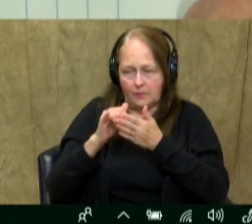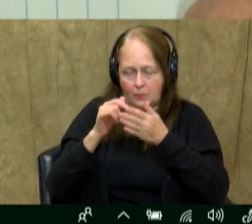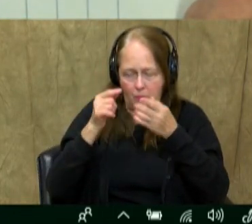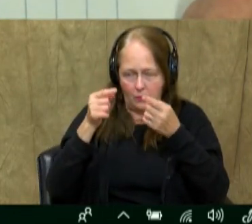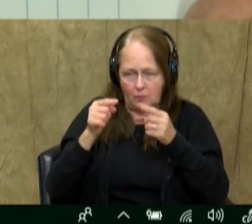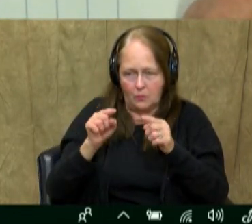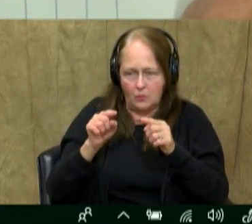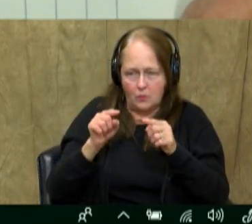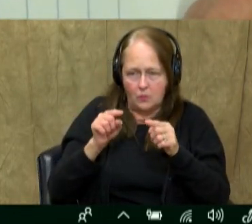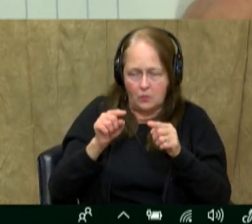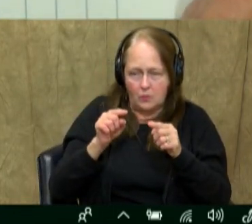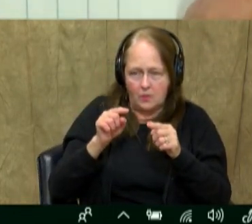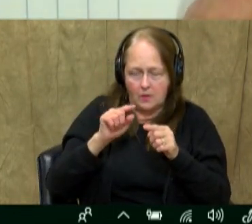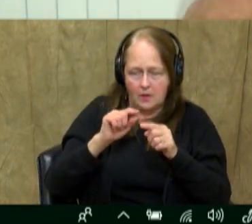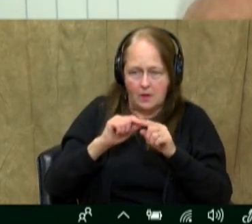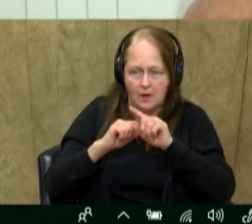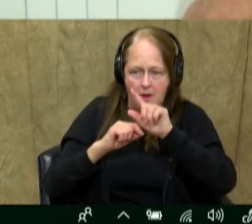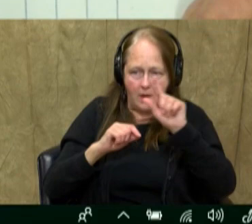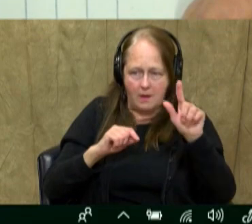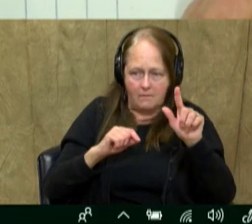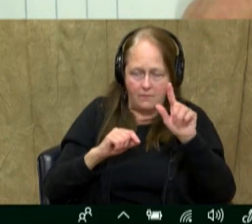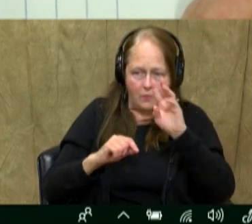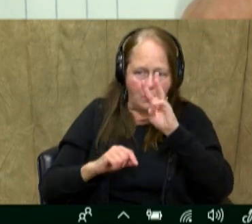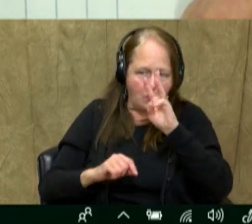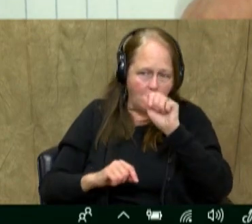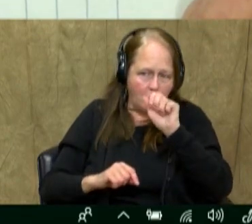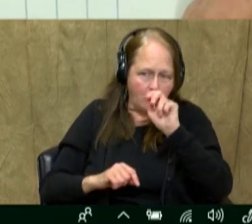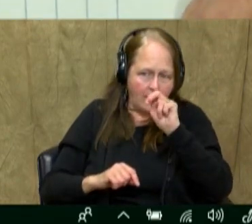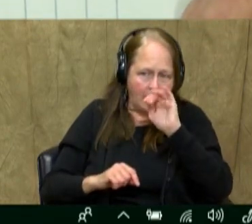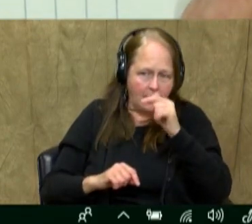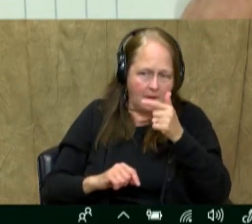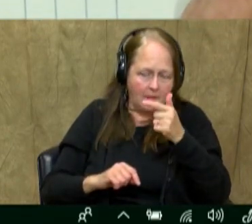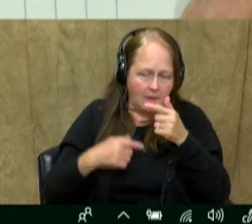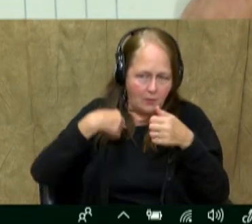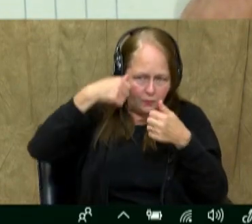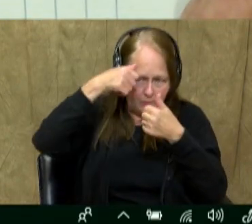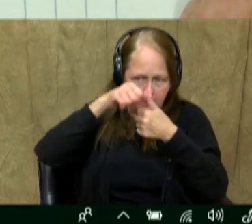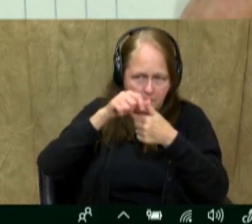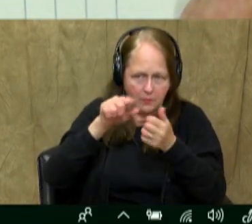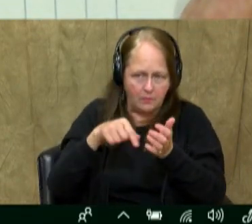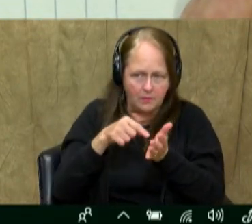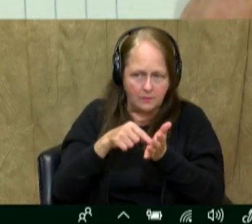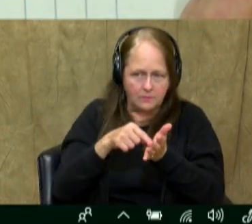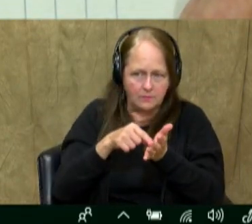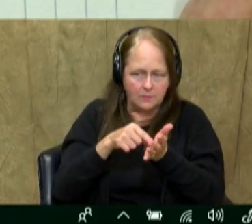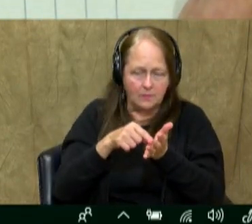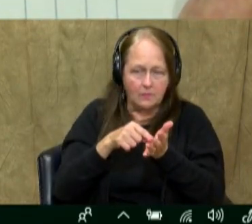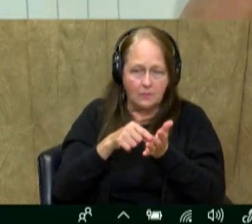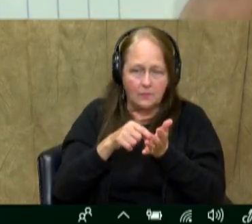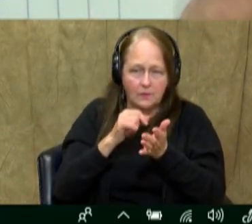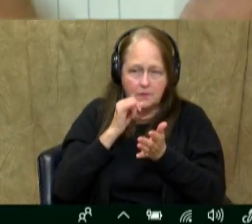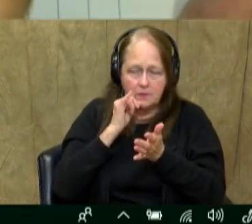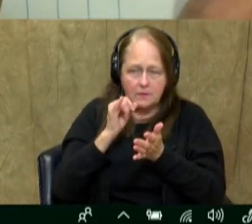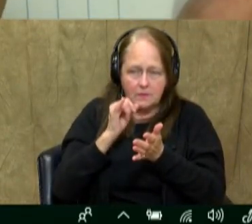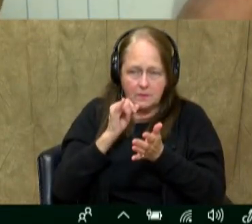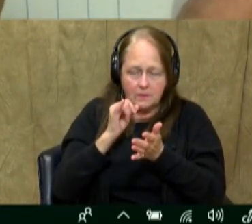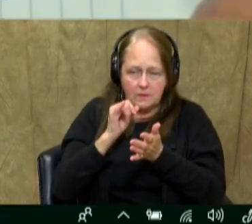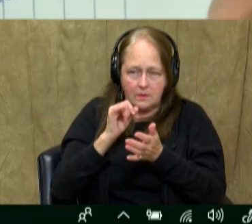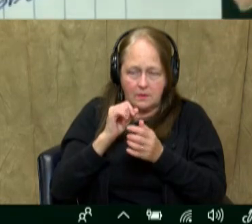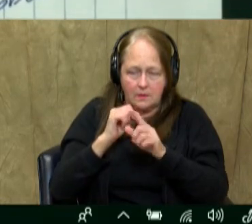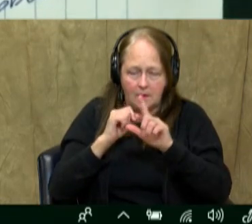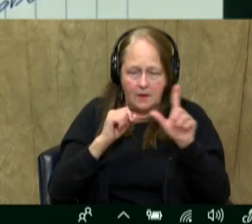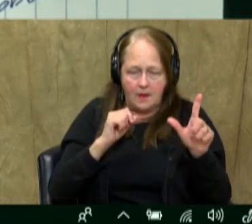is going to be on the left side. The way that I remember this is